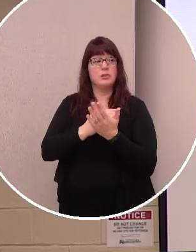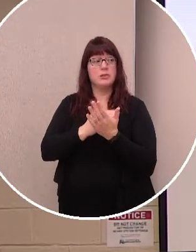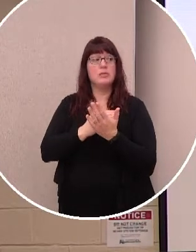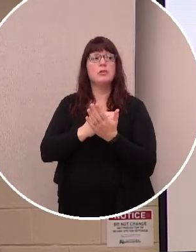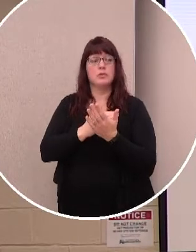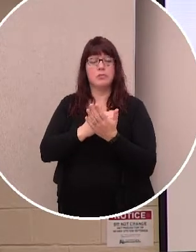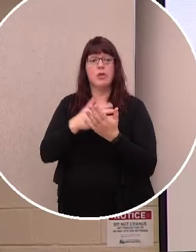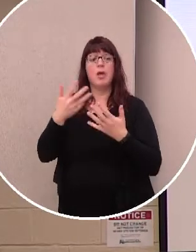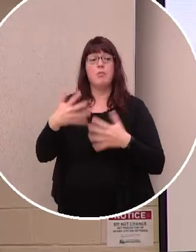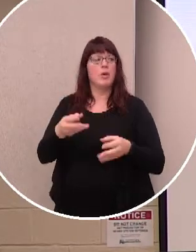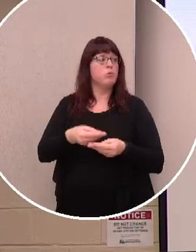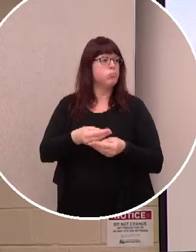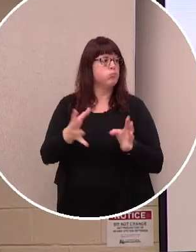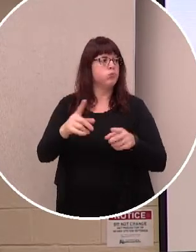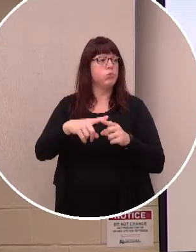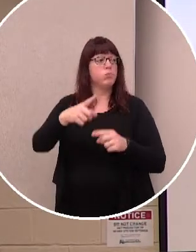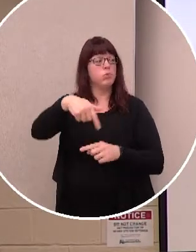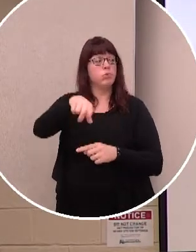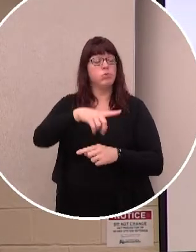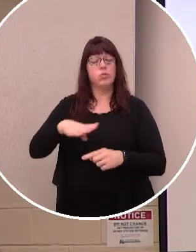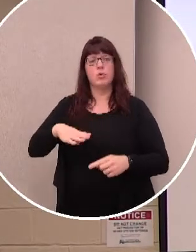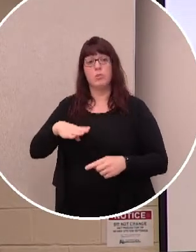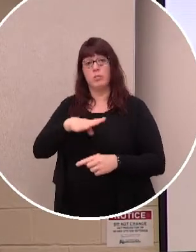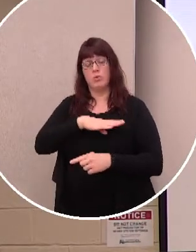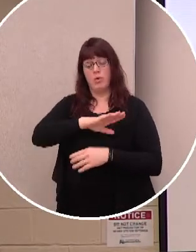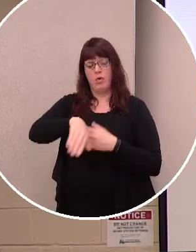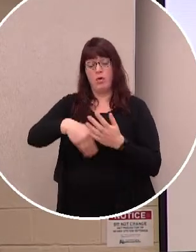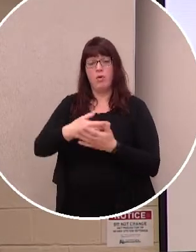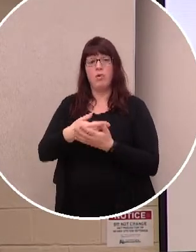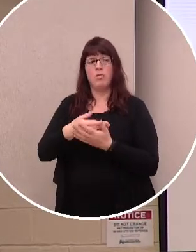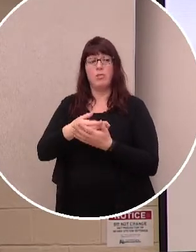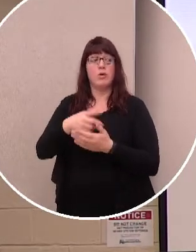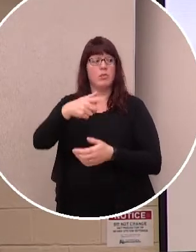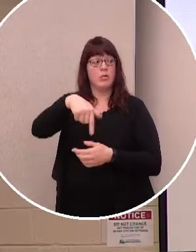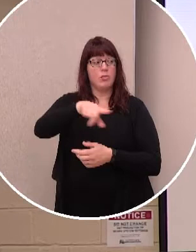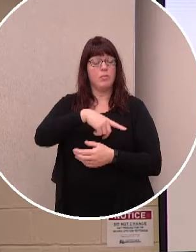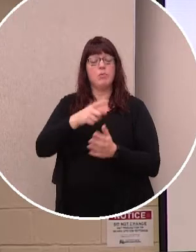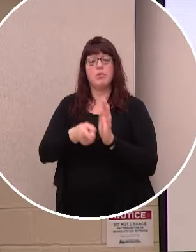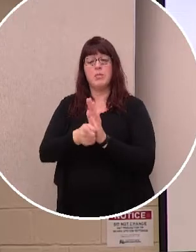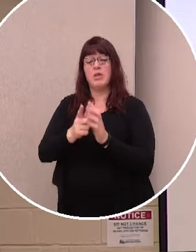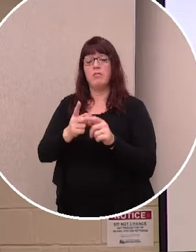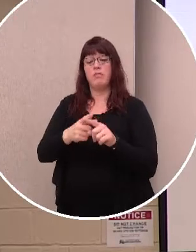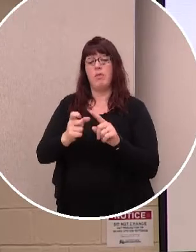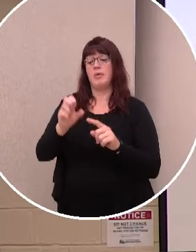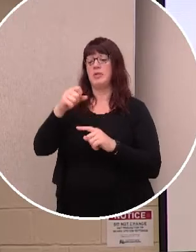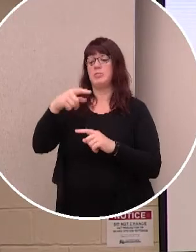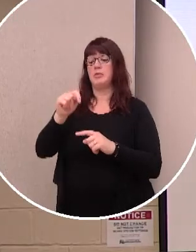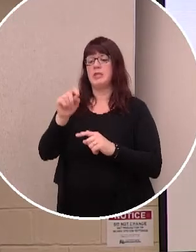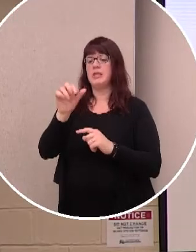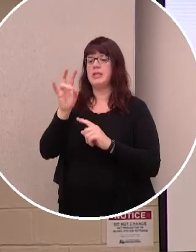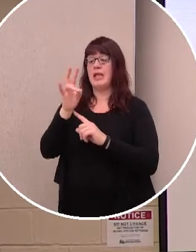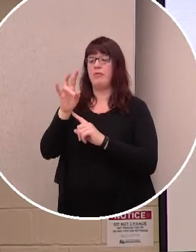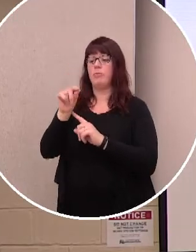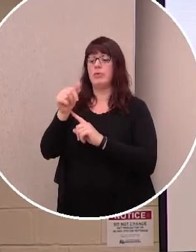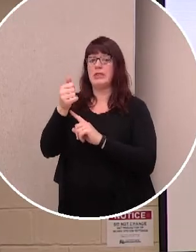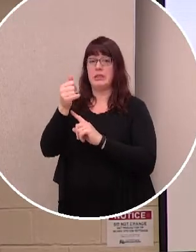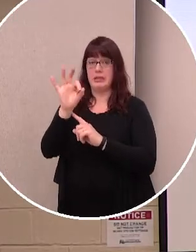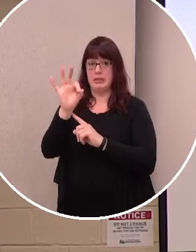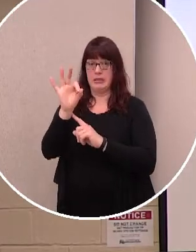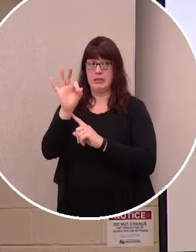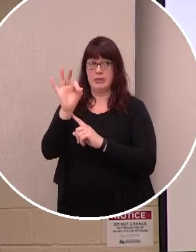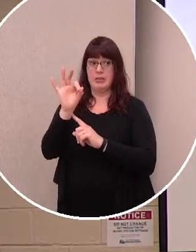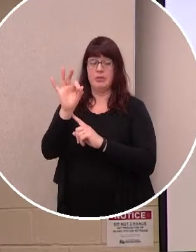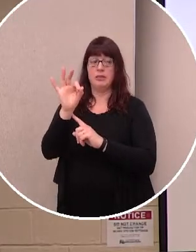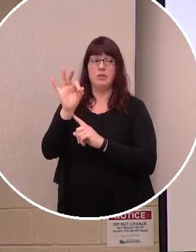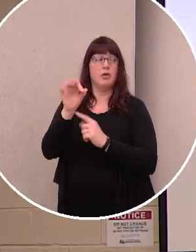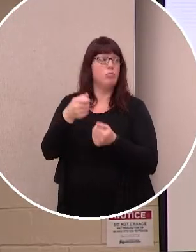been pre-circulated to the full Board of Trustees. The board meeting minutes of September 7th, 2019.